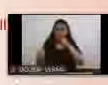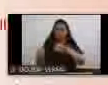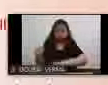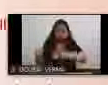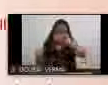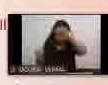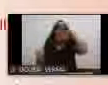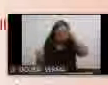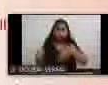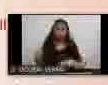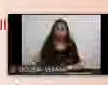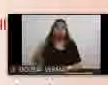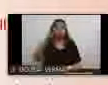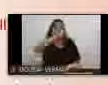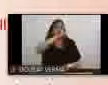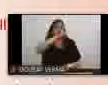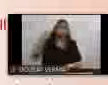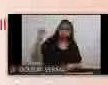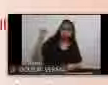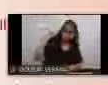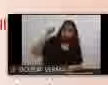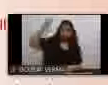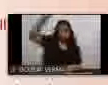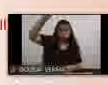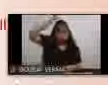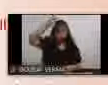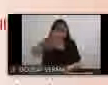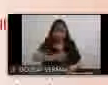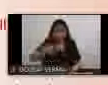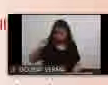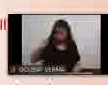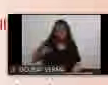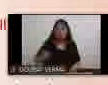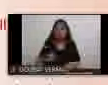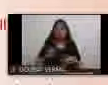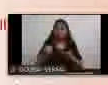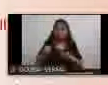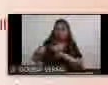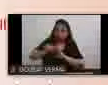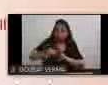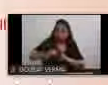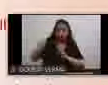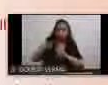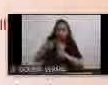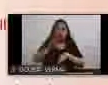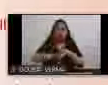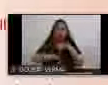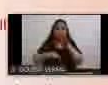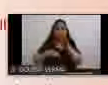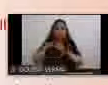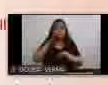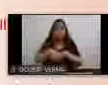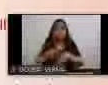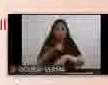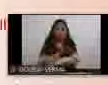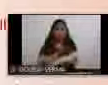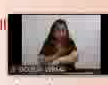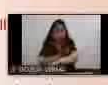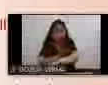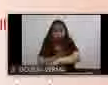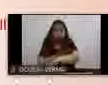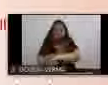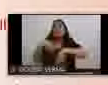on certain part of the body, or rather all parts of the body. The child has to rub the soap, then wash up the